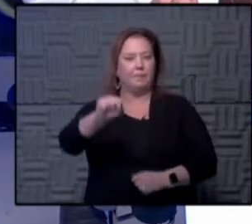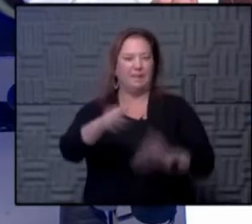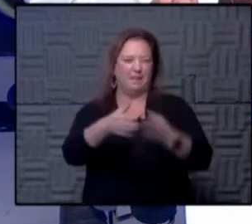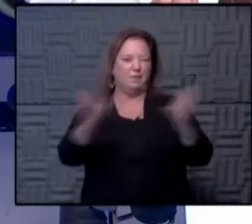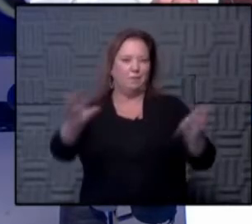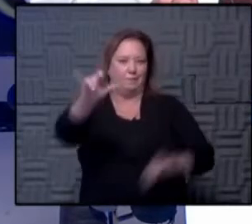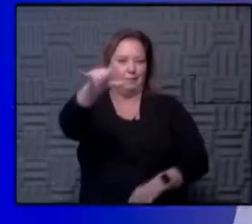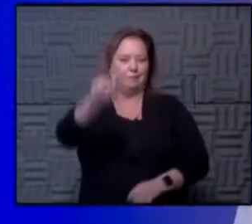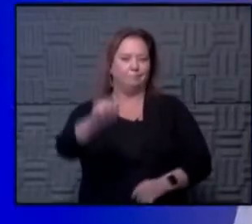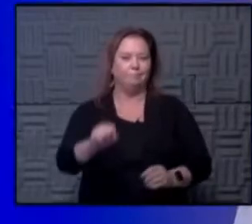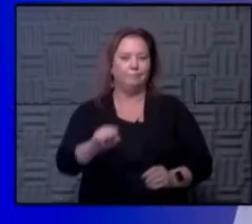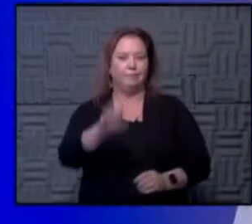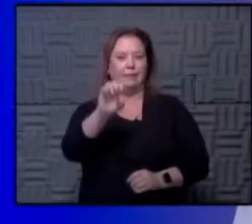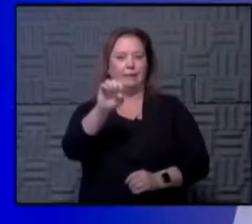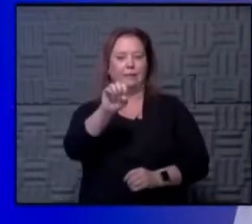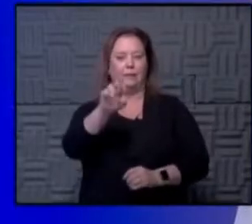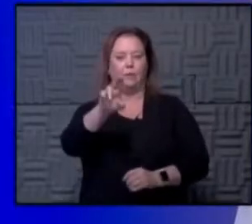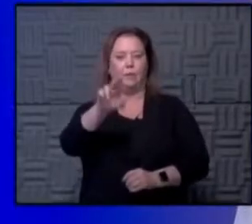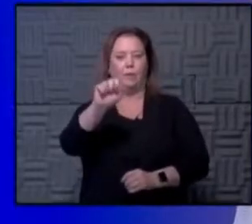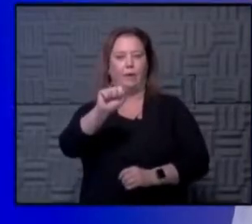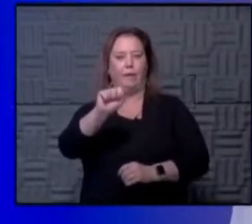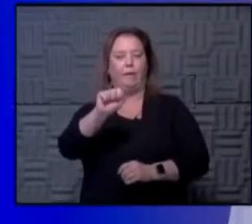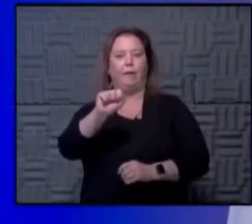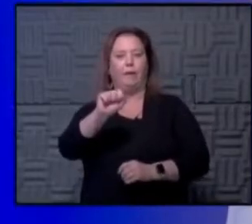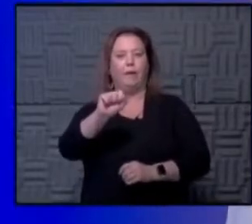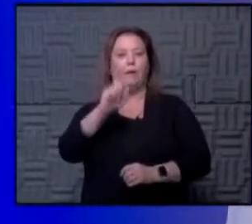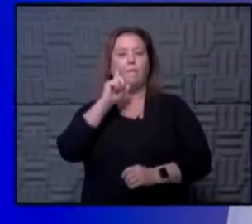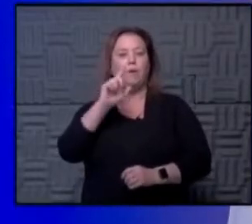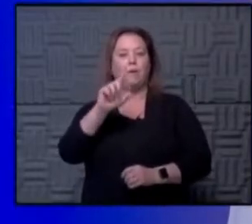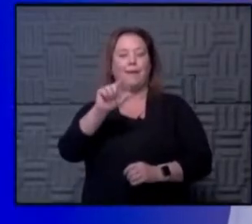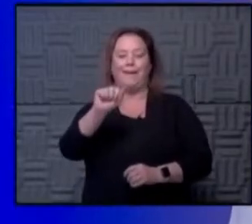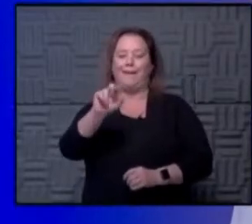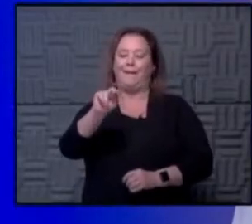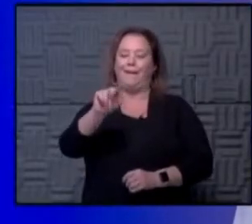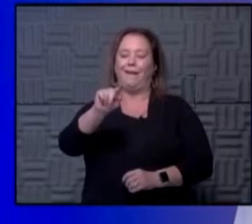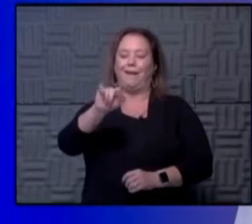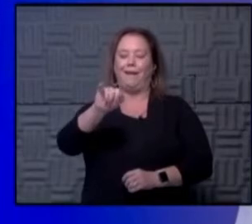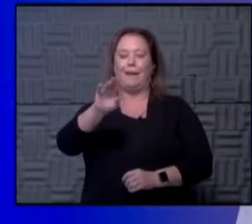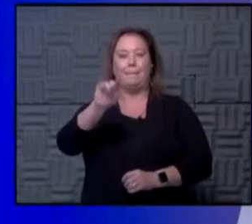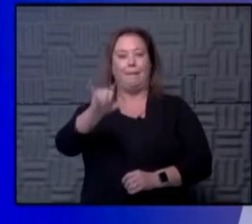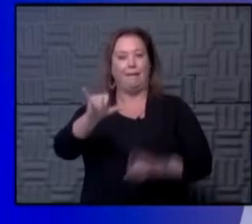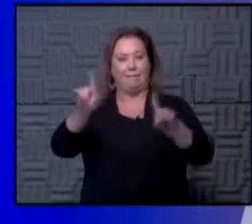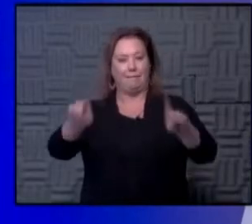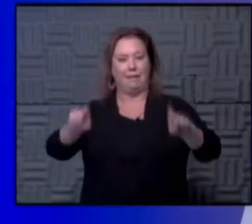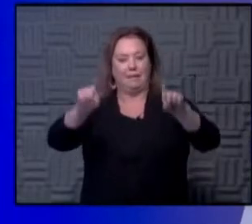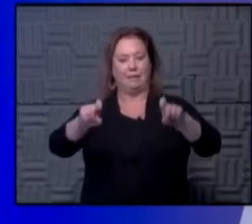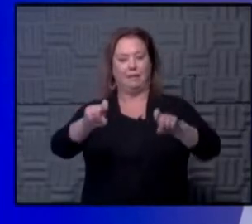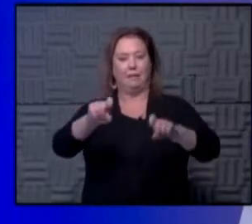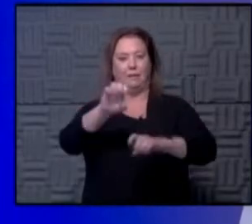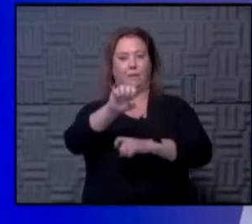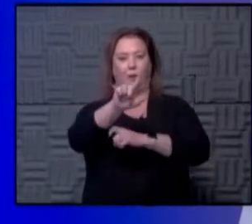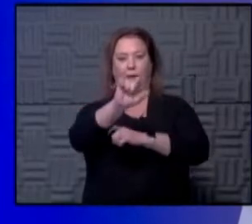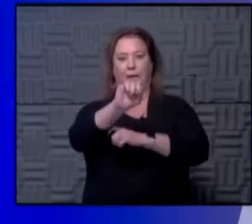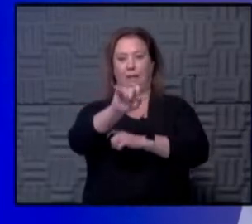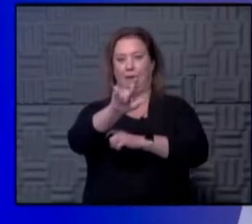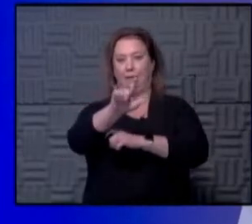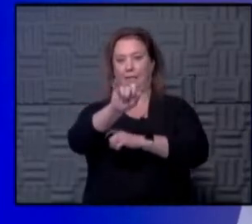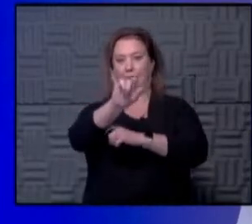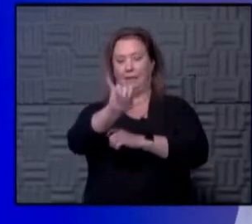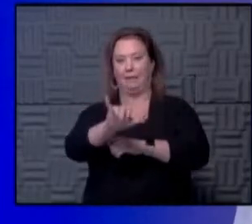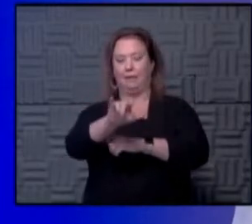means. We know that for the EUA, for the monoclonal antibody, specifically the one for Eli Lilly,